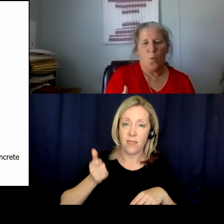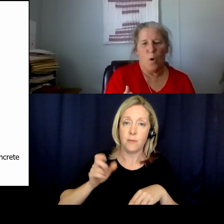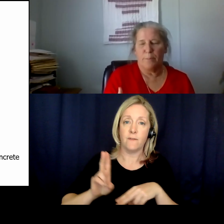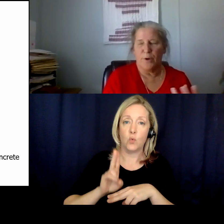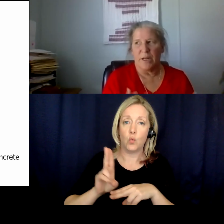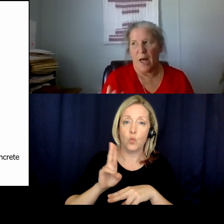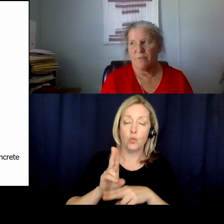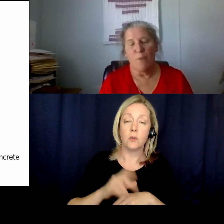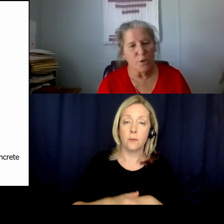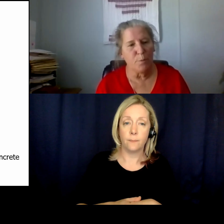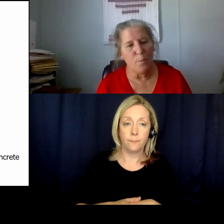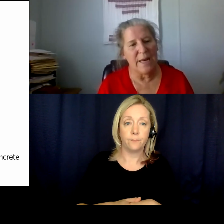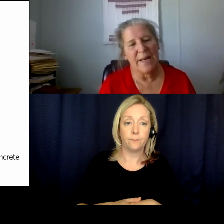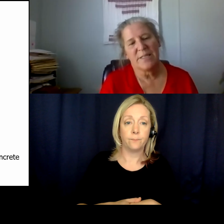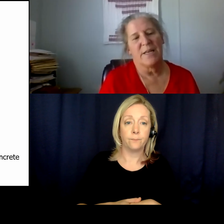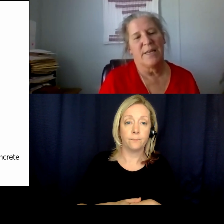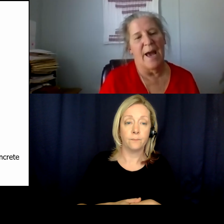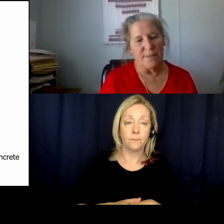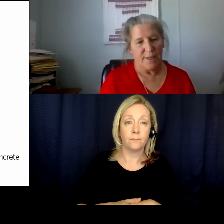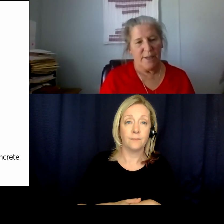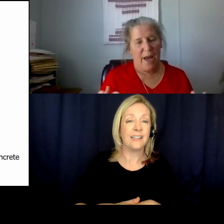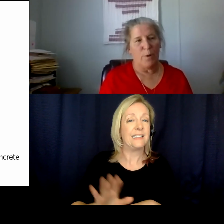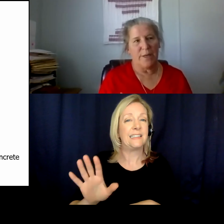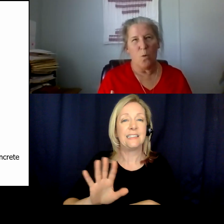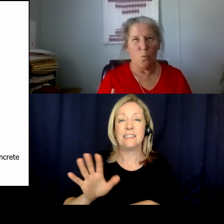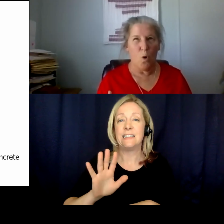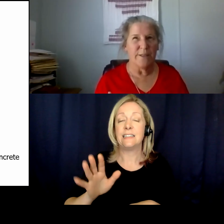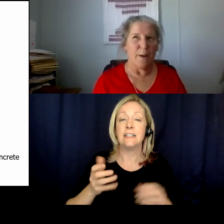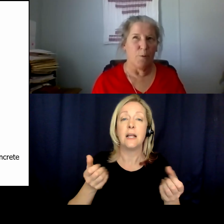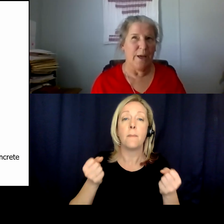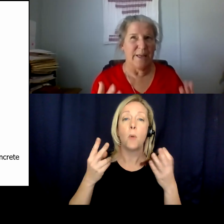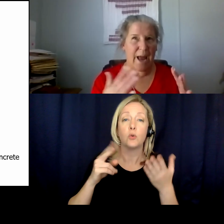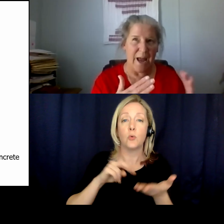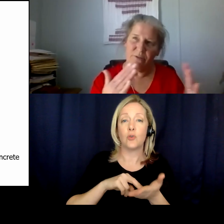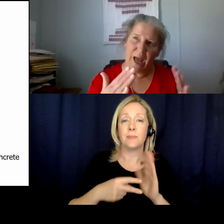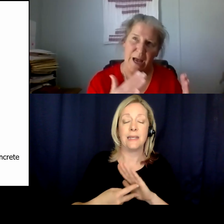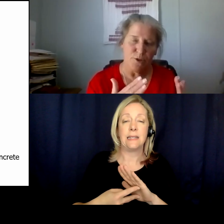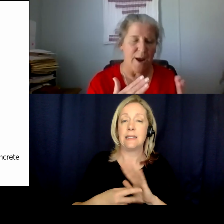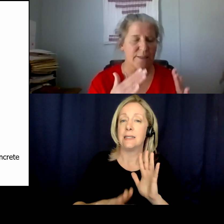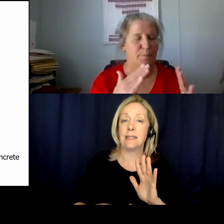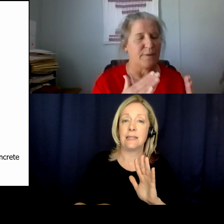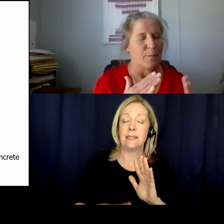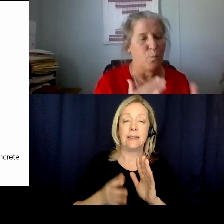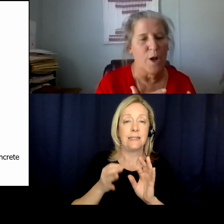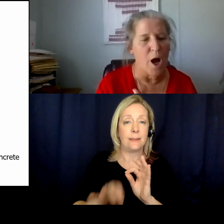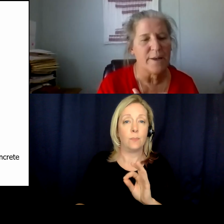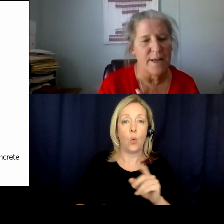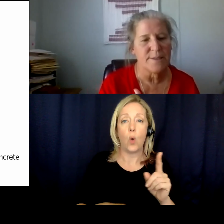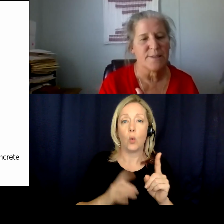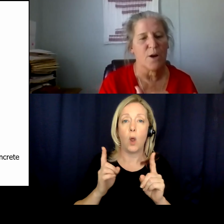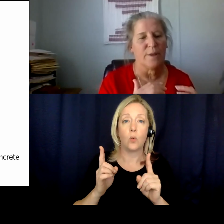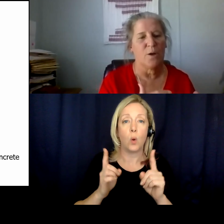We don't want to put a lot of multiple meanings in yet. And we don't want, we can have the abstract, but we're